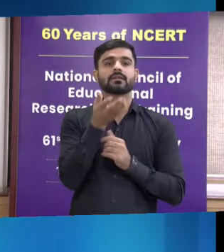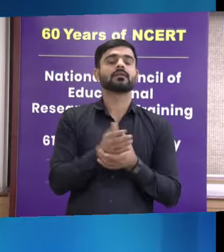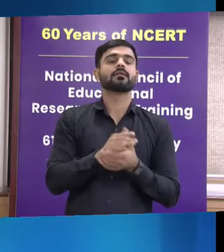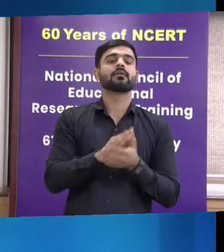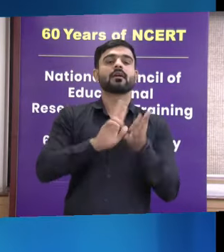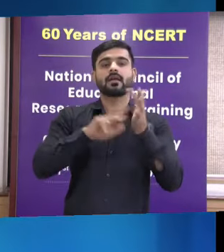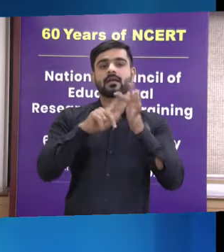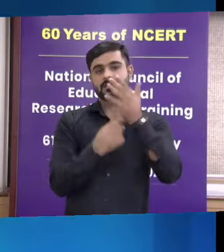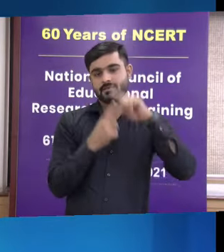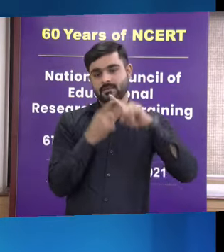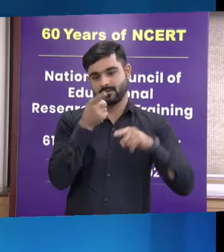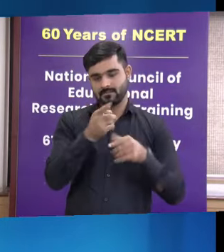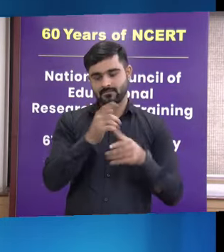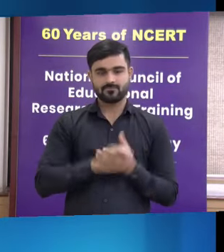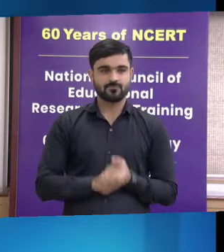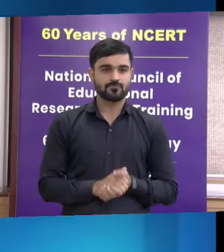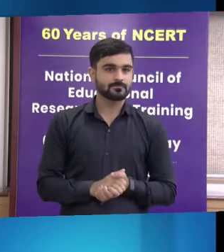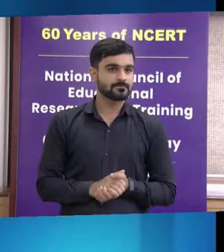NCERT will